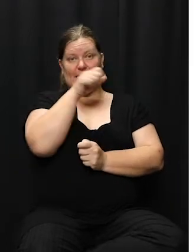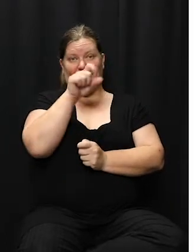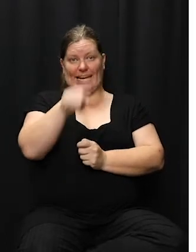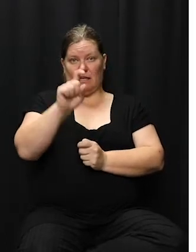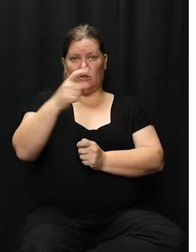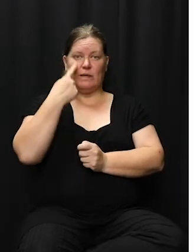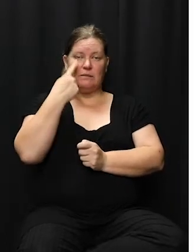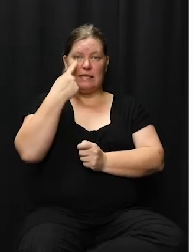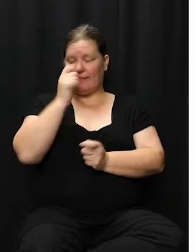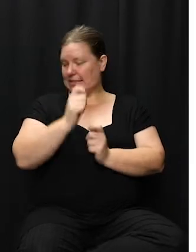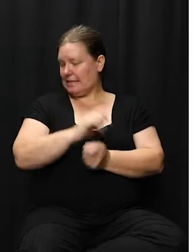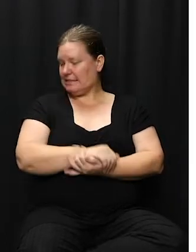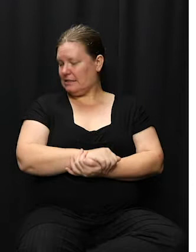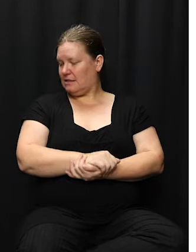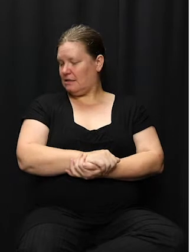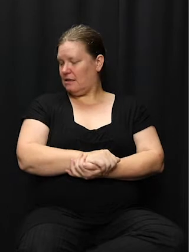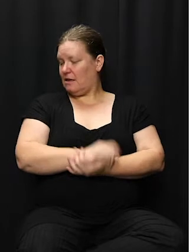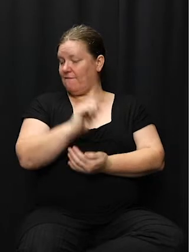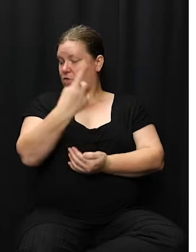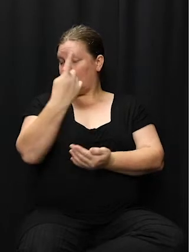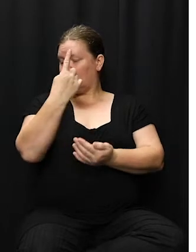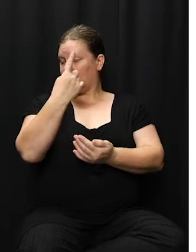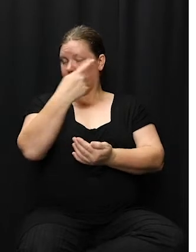at parts of the test.